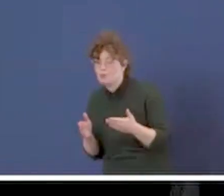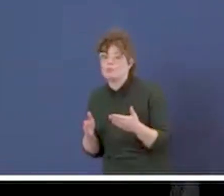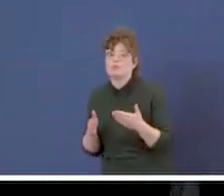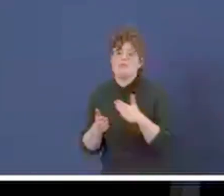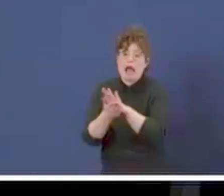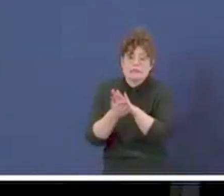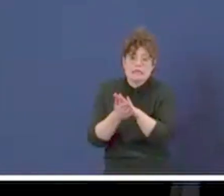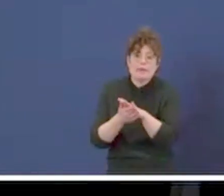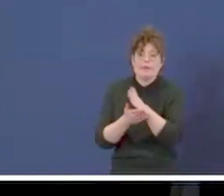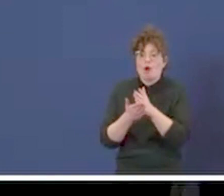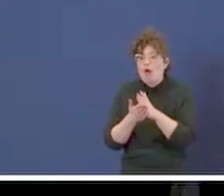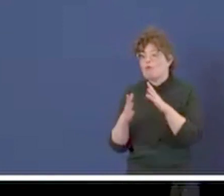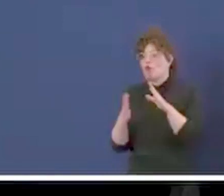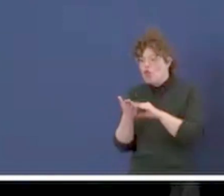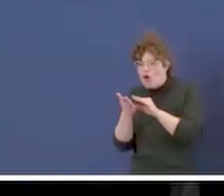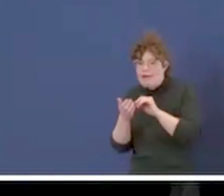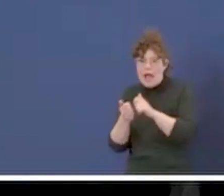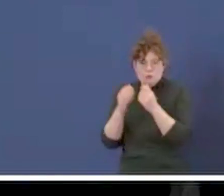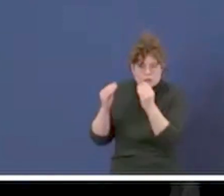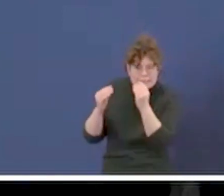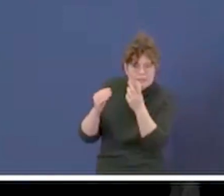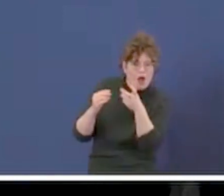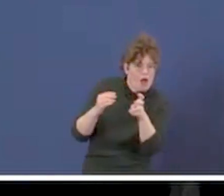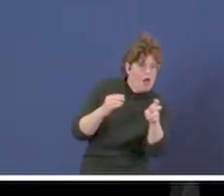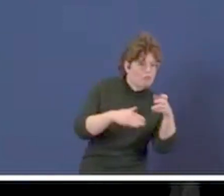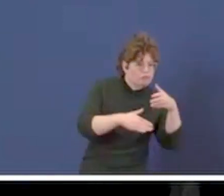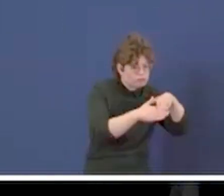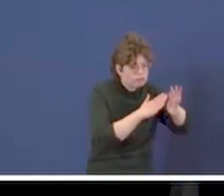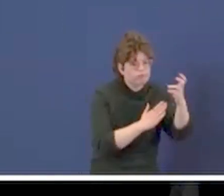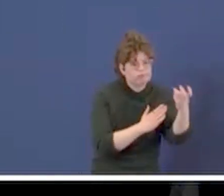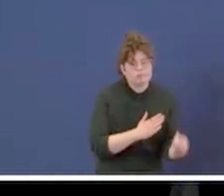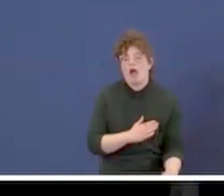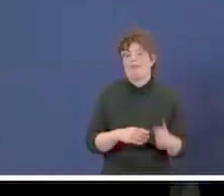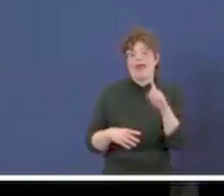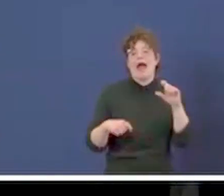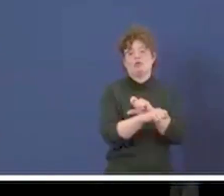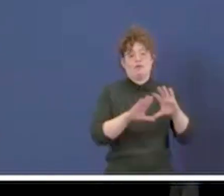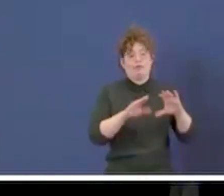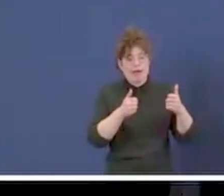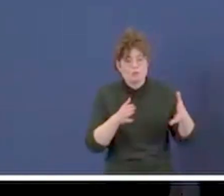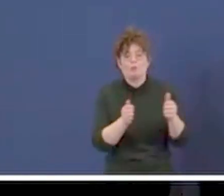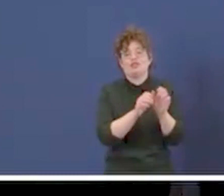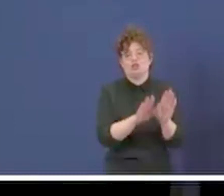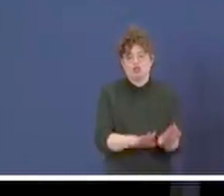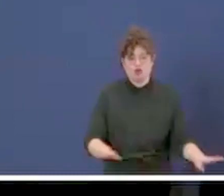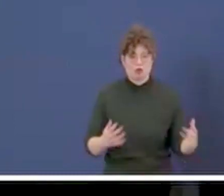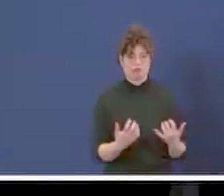the academic piece of learning how to teach, and going into the actual classrooms with